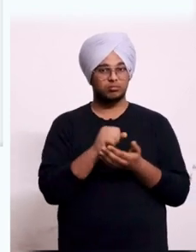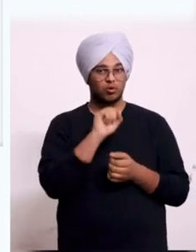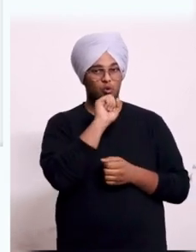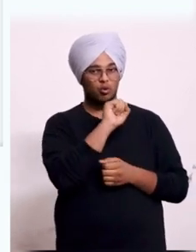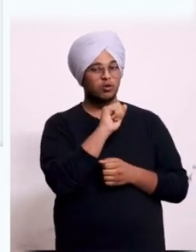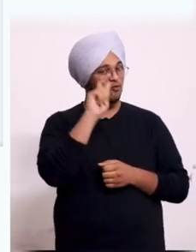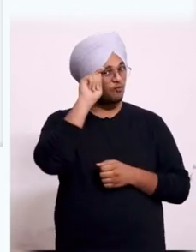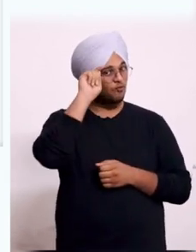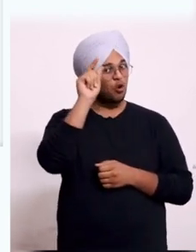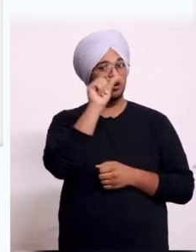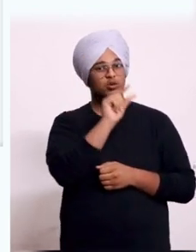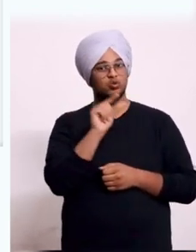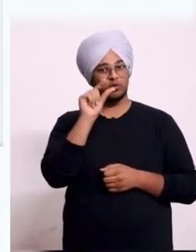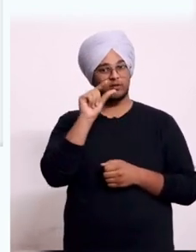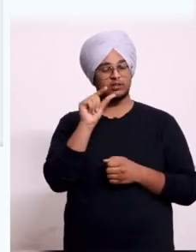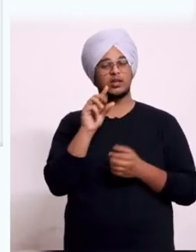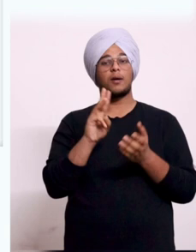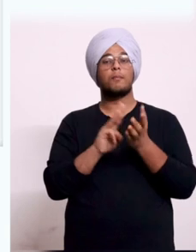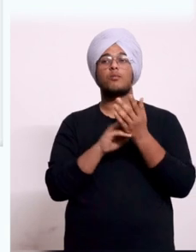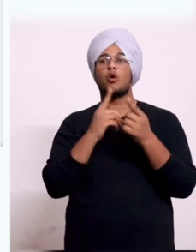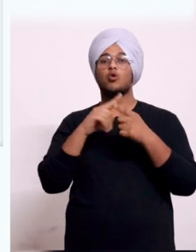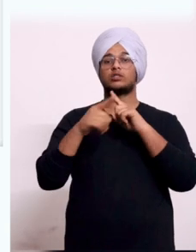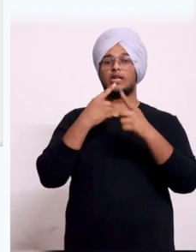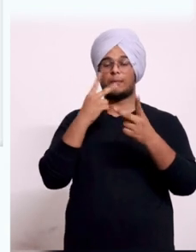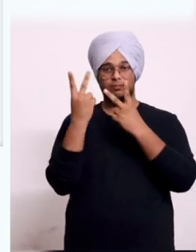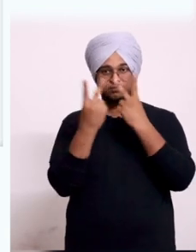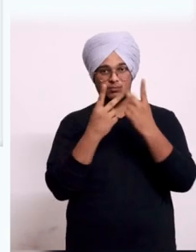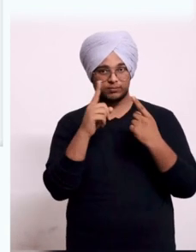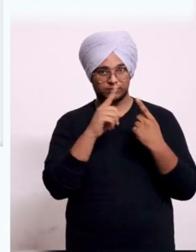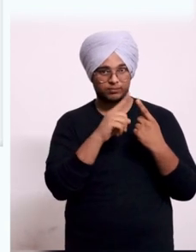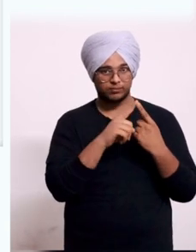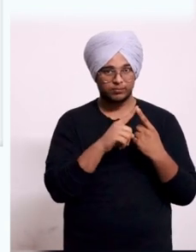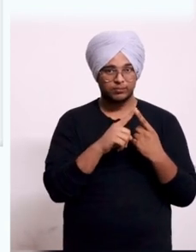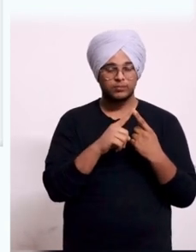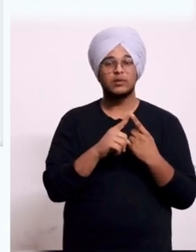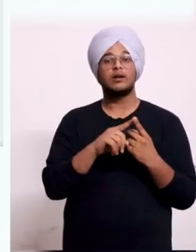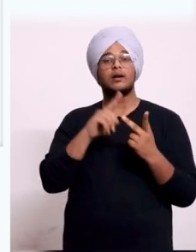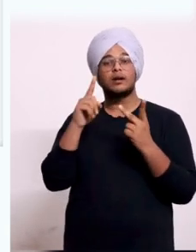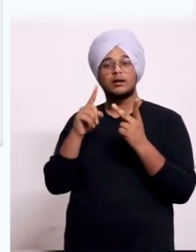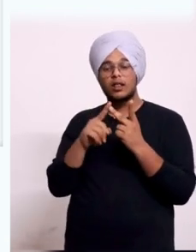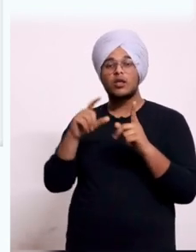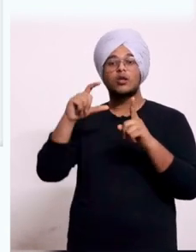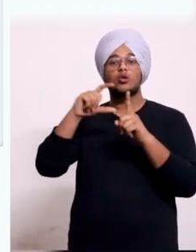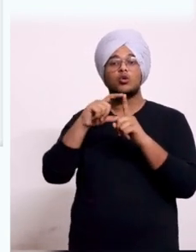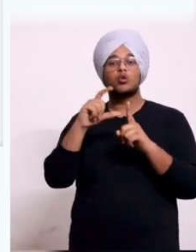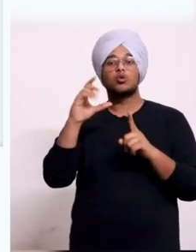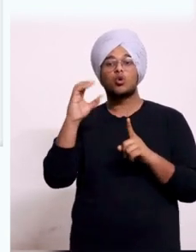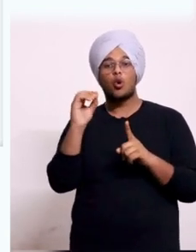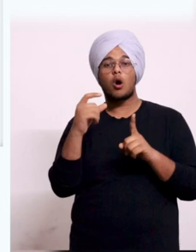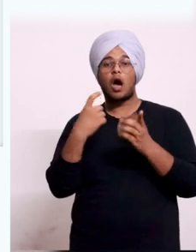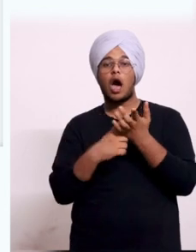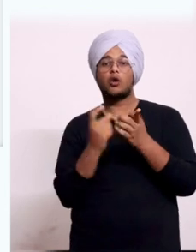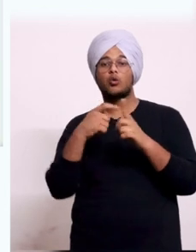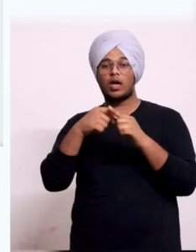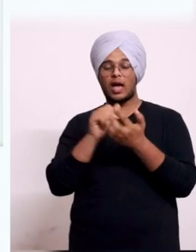Collection at the George Washington University Museum and the Textile Museum, and a Dorukha Kalamkari from MAPS